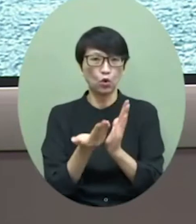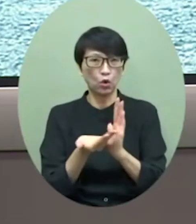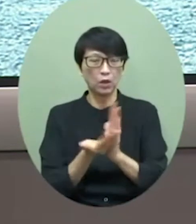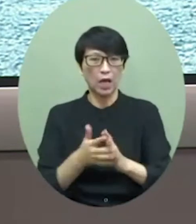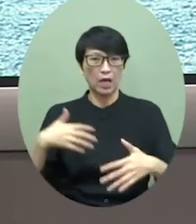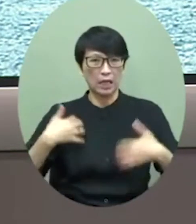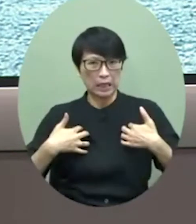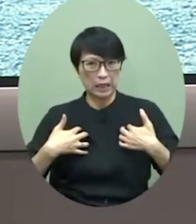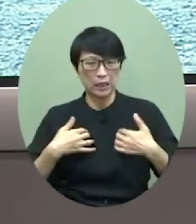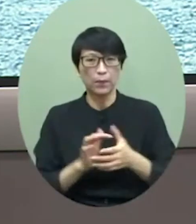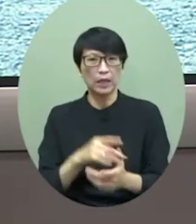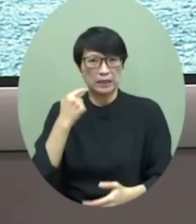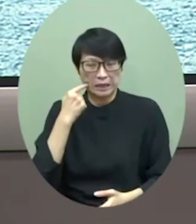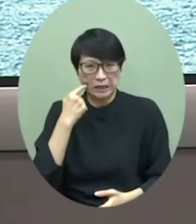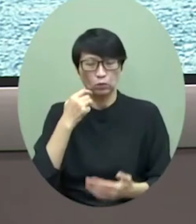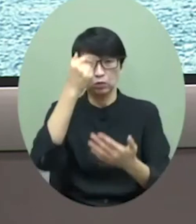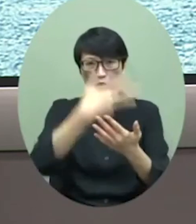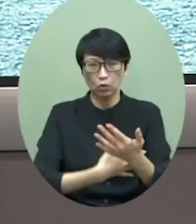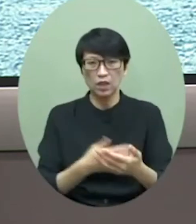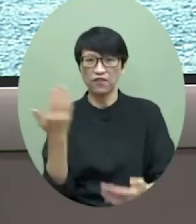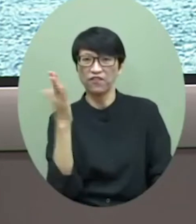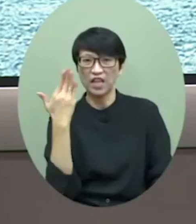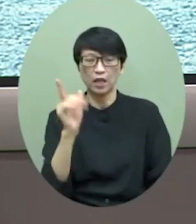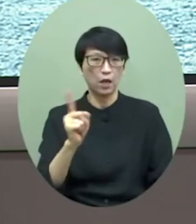judgments, and that we have seen that